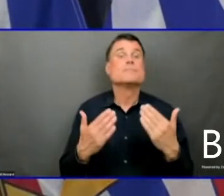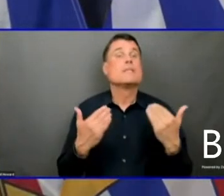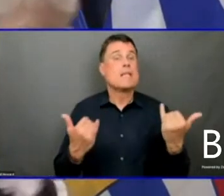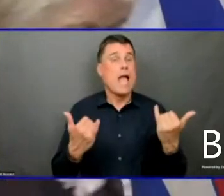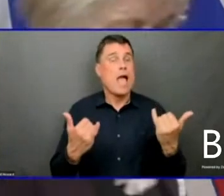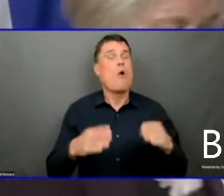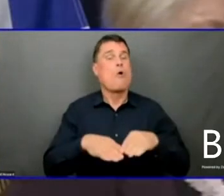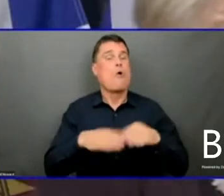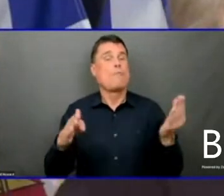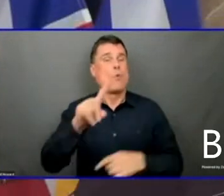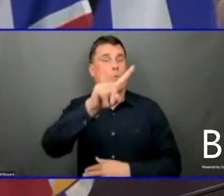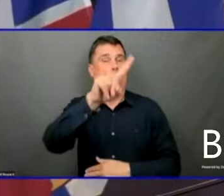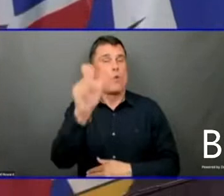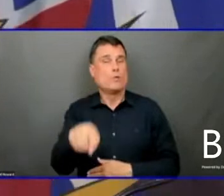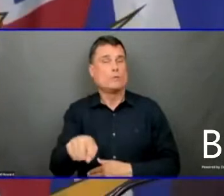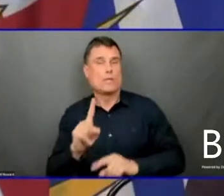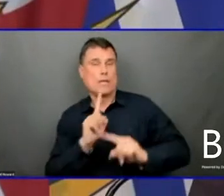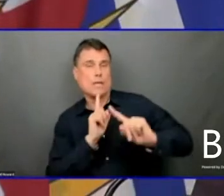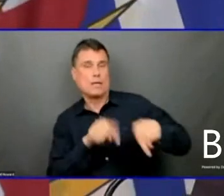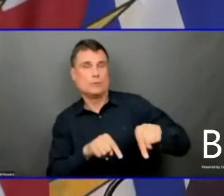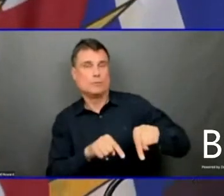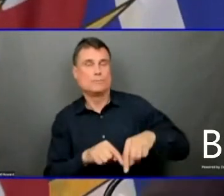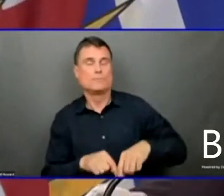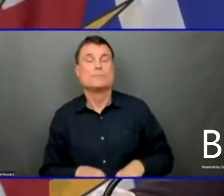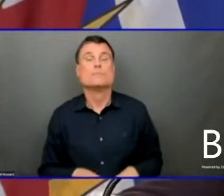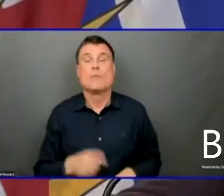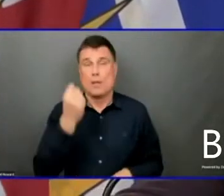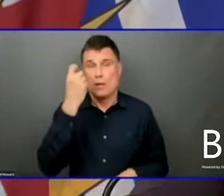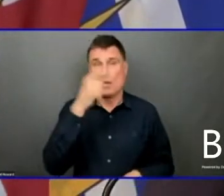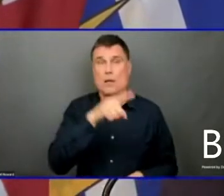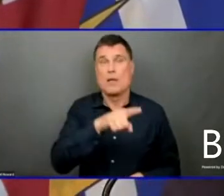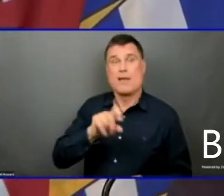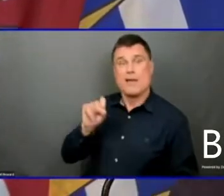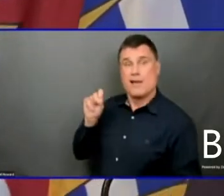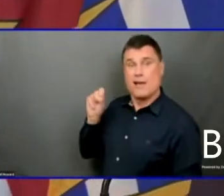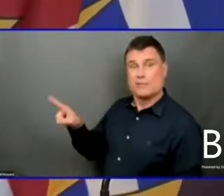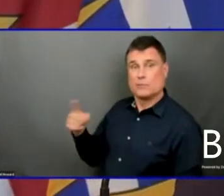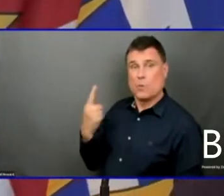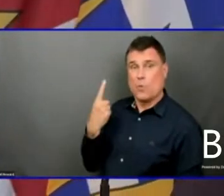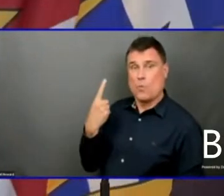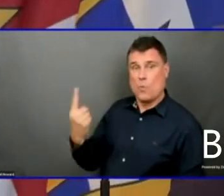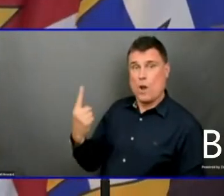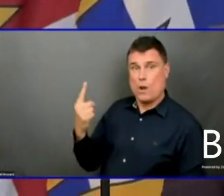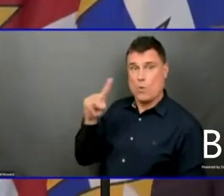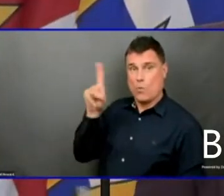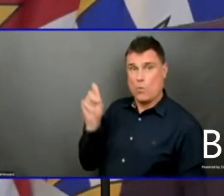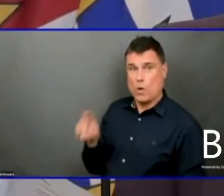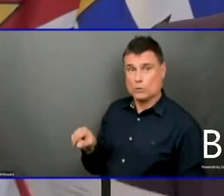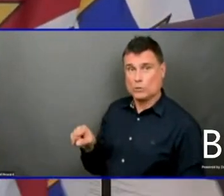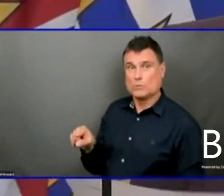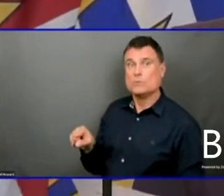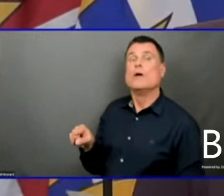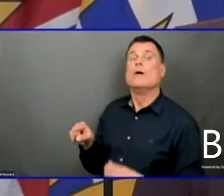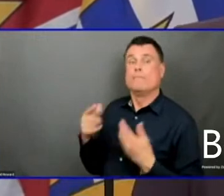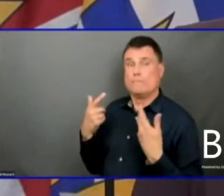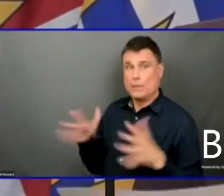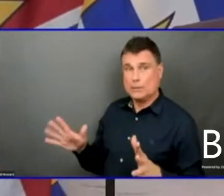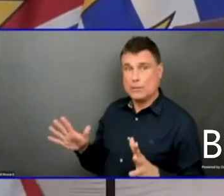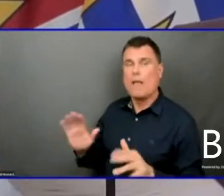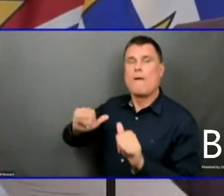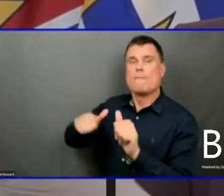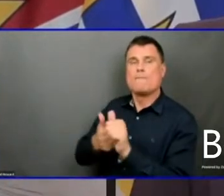to reporters on the line, please press *1 to enter the queue. You are limited to one question and one follow-up. First question, Shannon